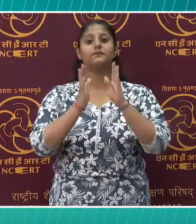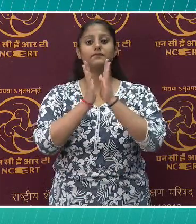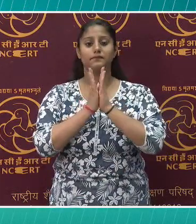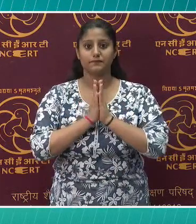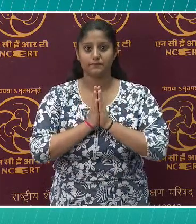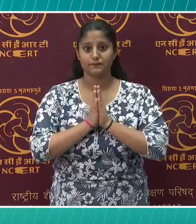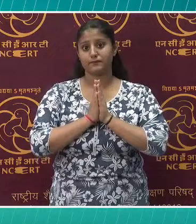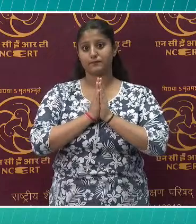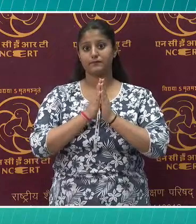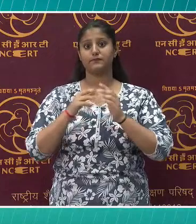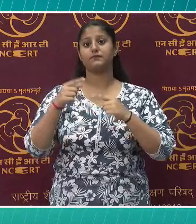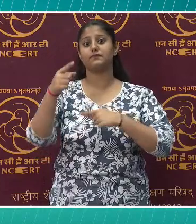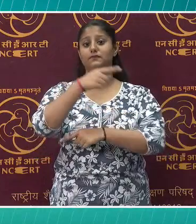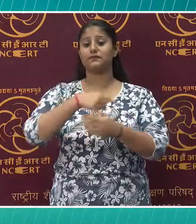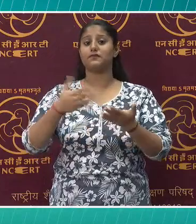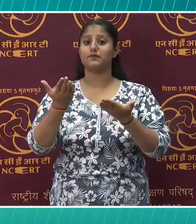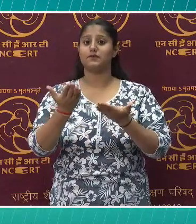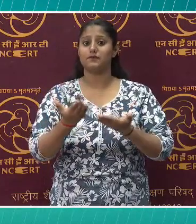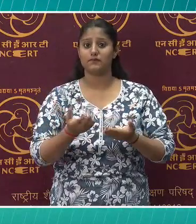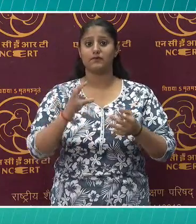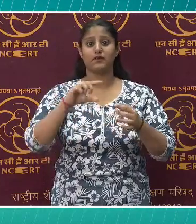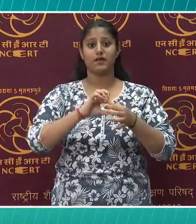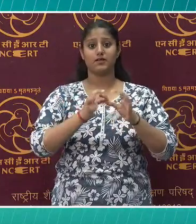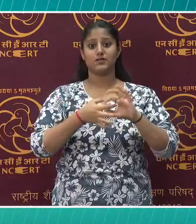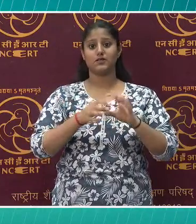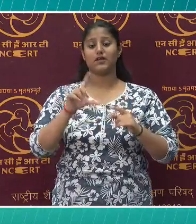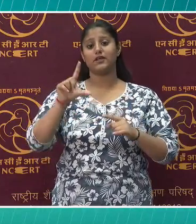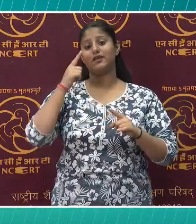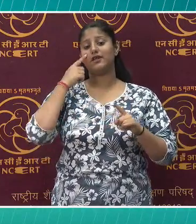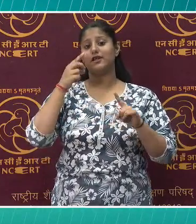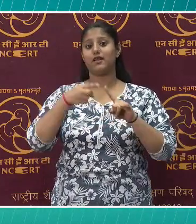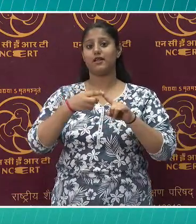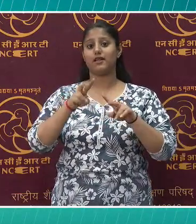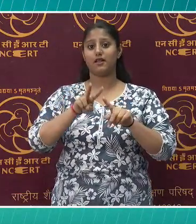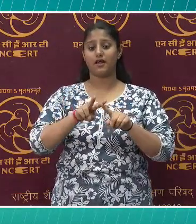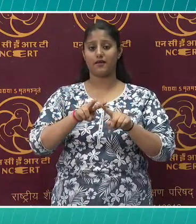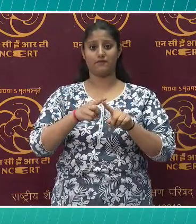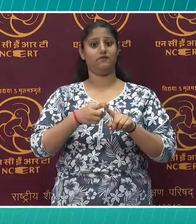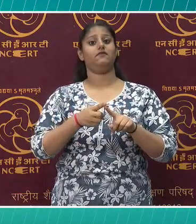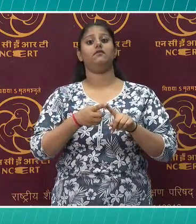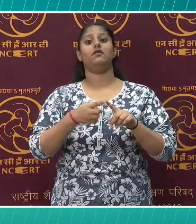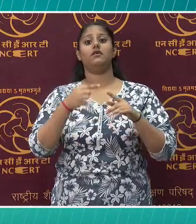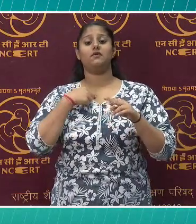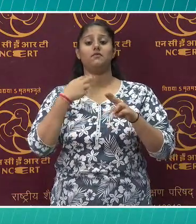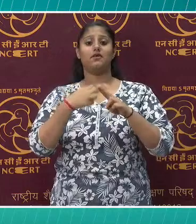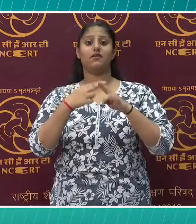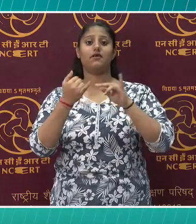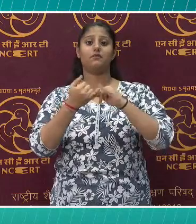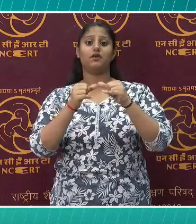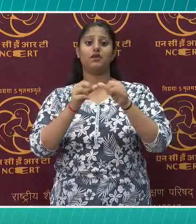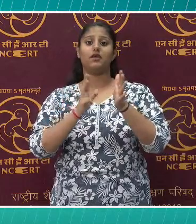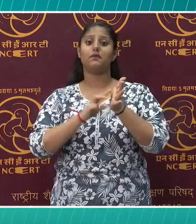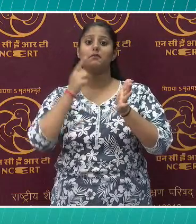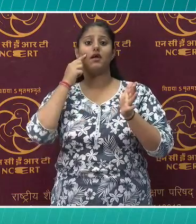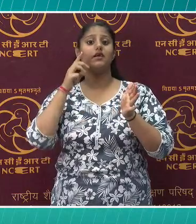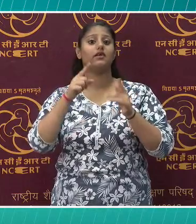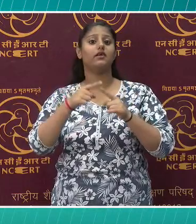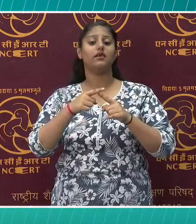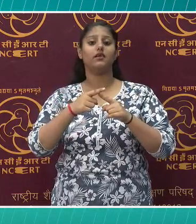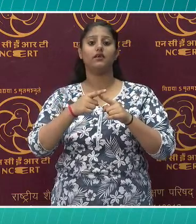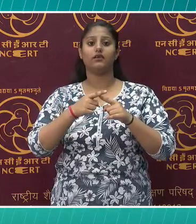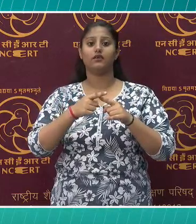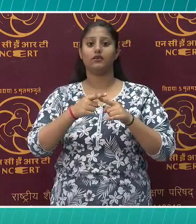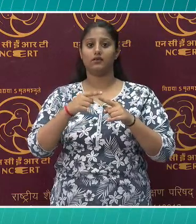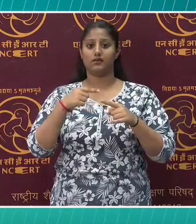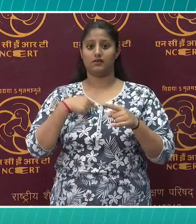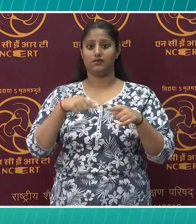Namaskar. Welcome to NCERT's live and official channel. My name is Amit and we